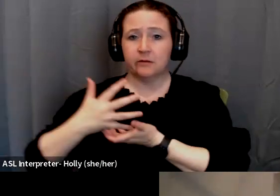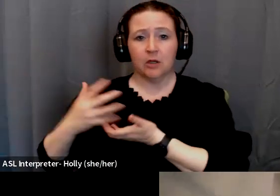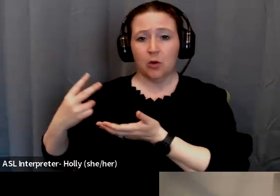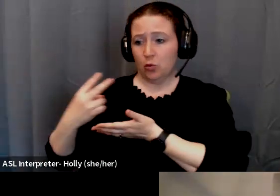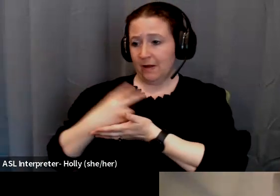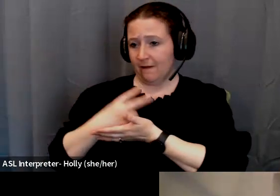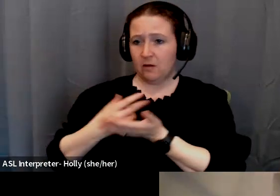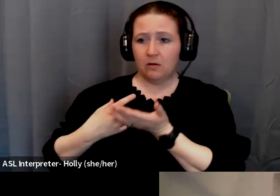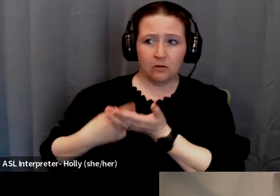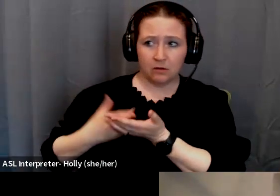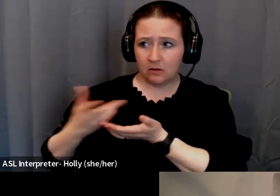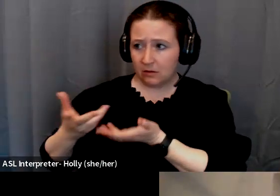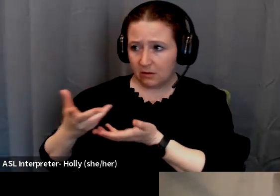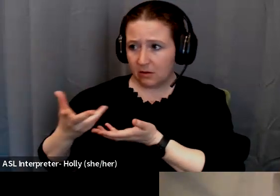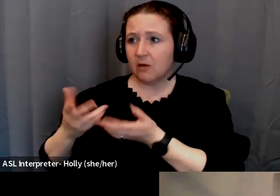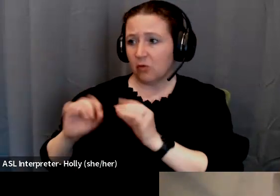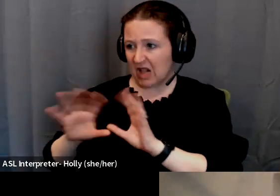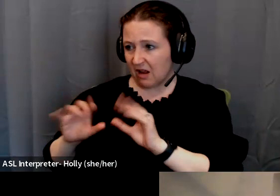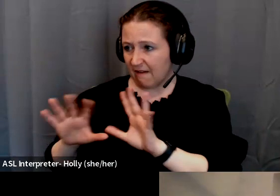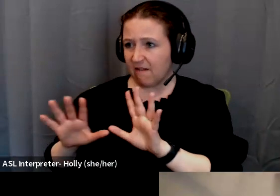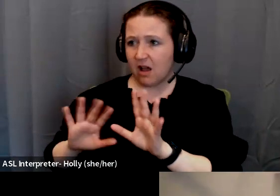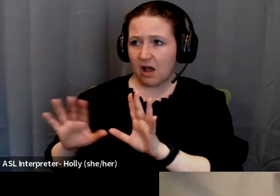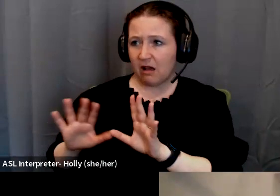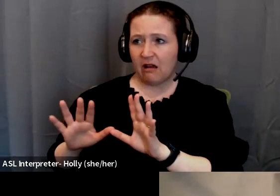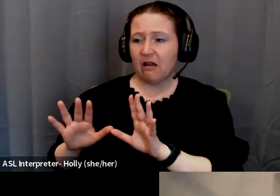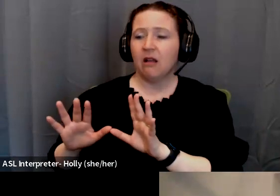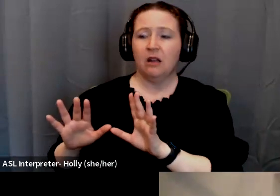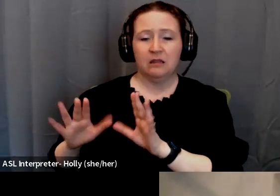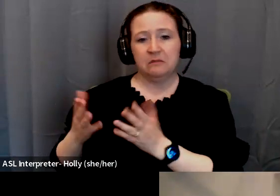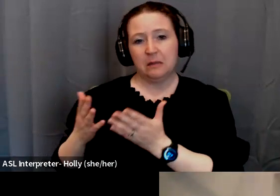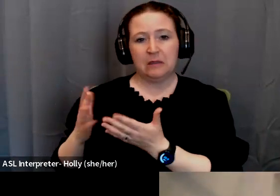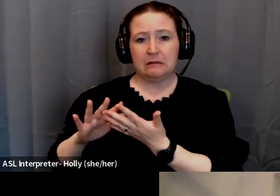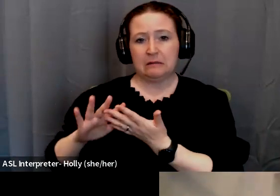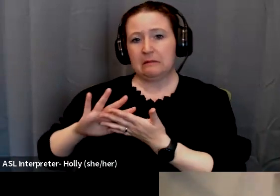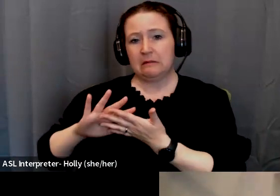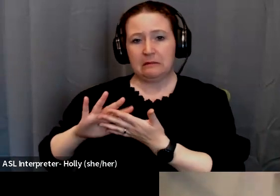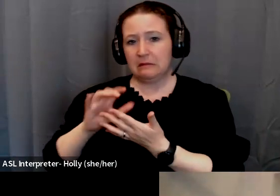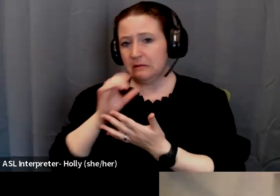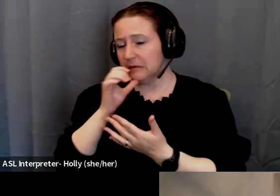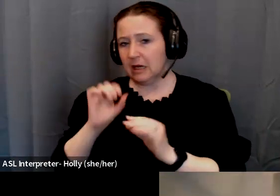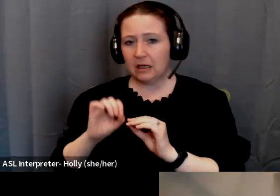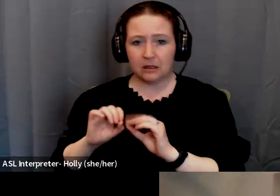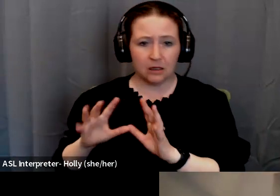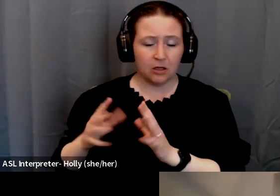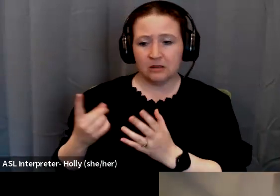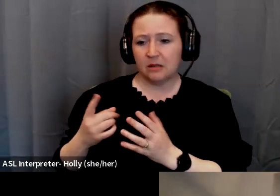They've been helped to clarify if some of the language was not plain language.